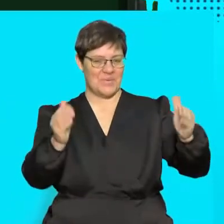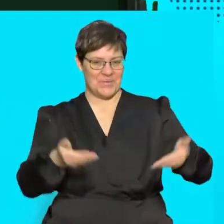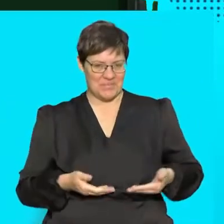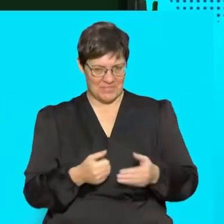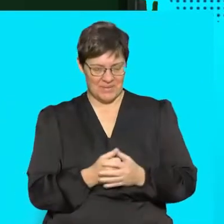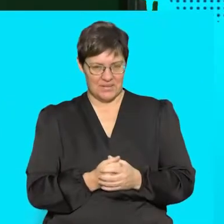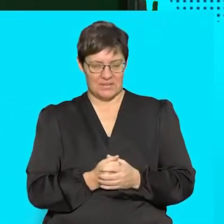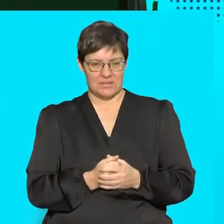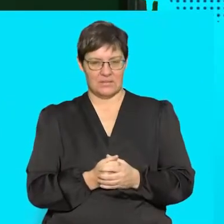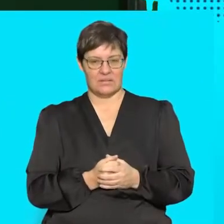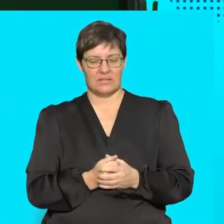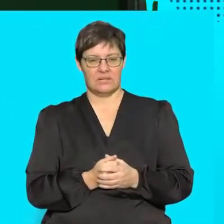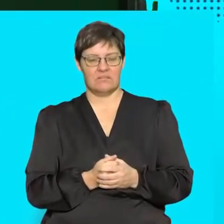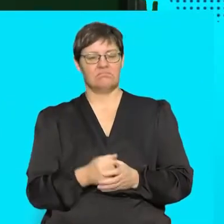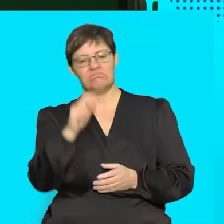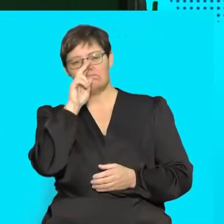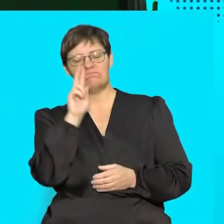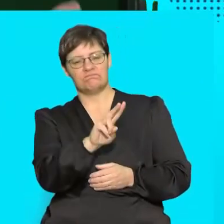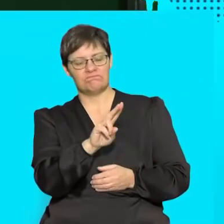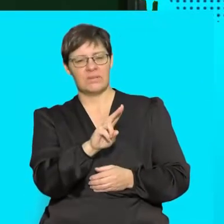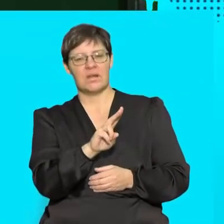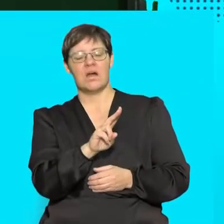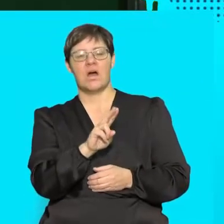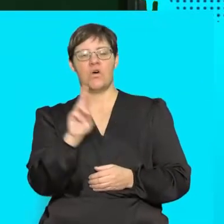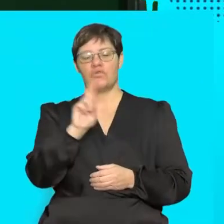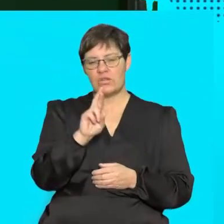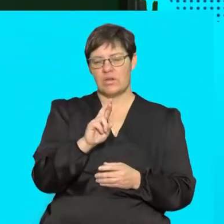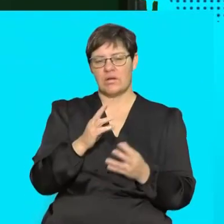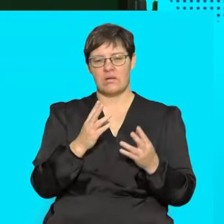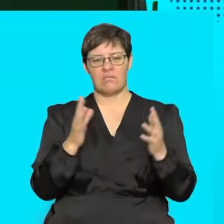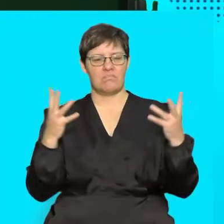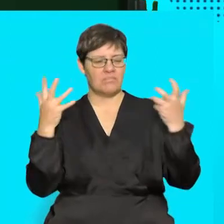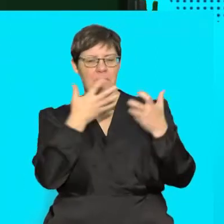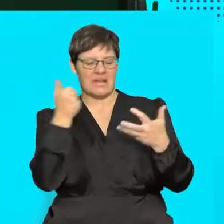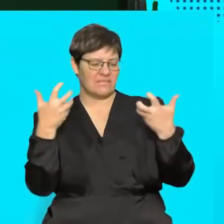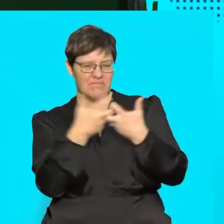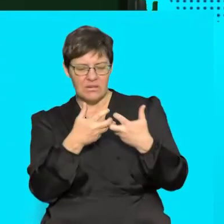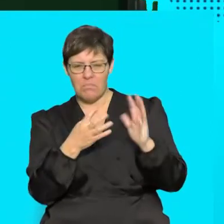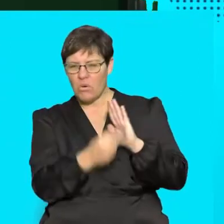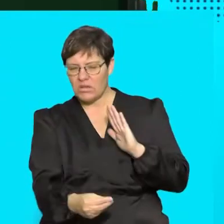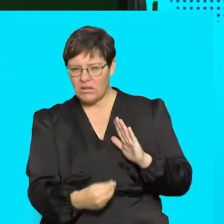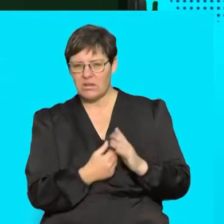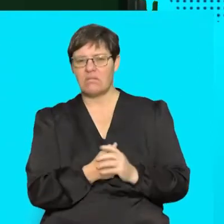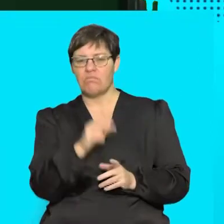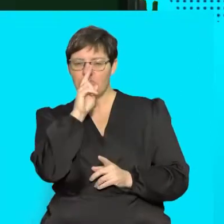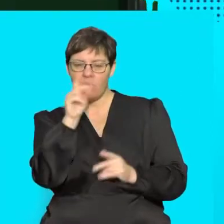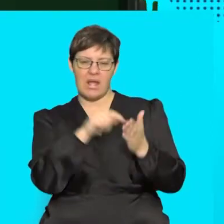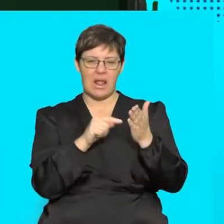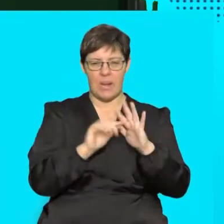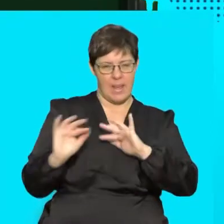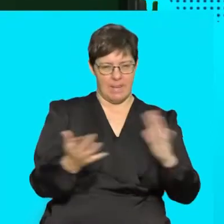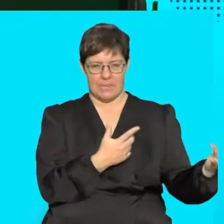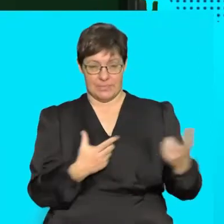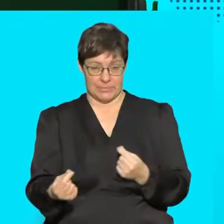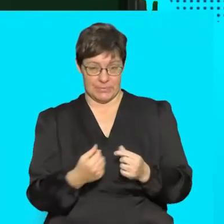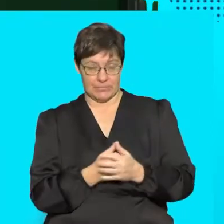Welcome back once again, guys. Okay, so we've looked at our regression model, what it looks like, okay, and we looked at using a